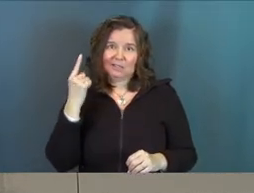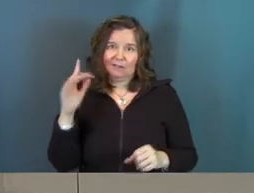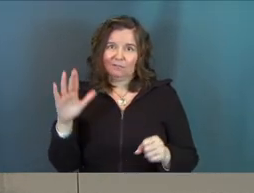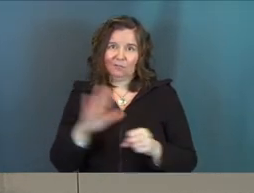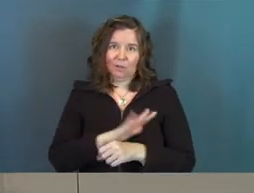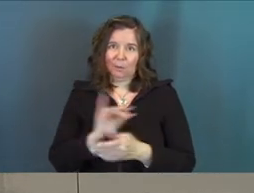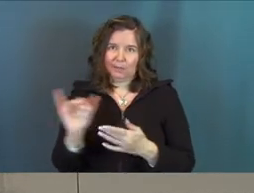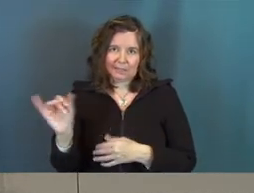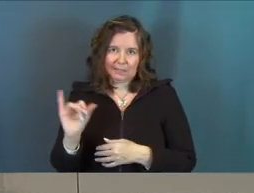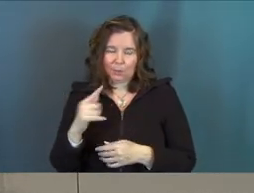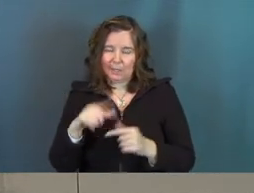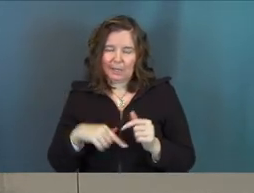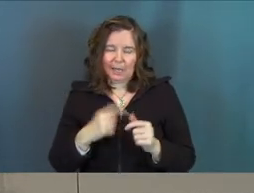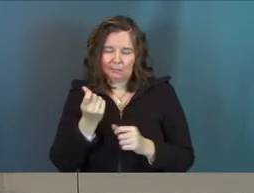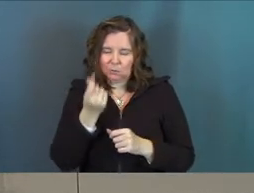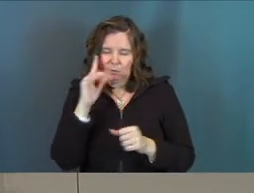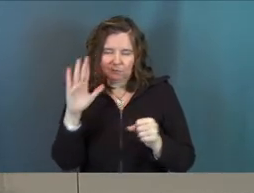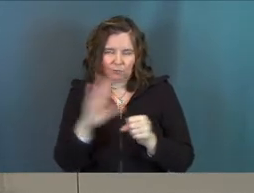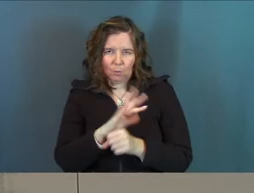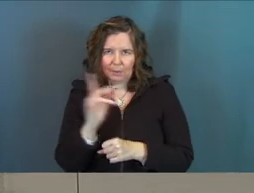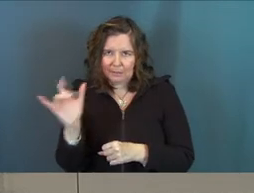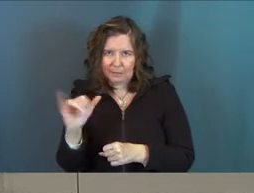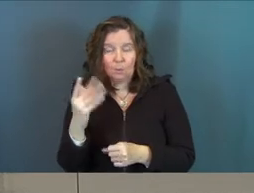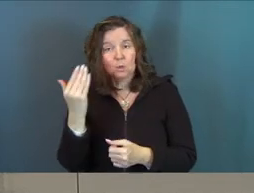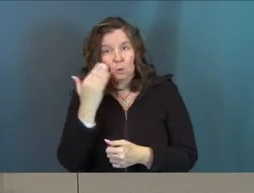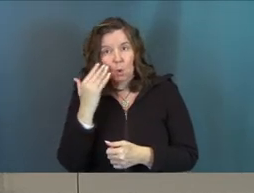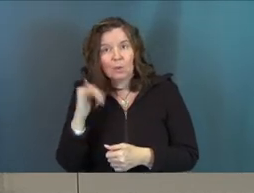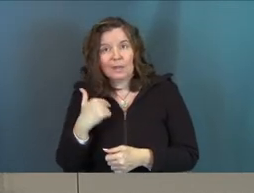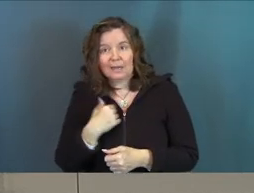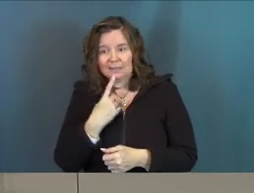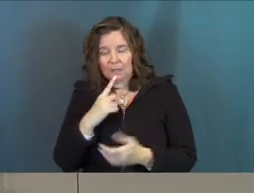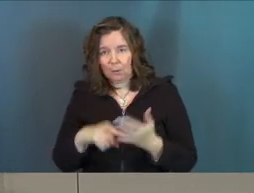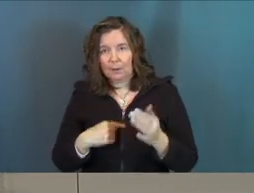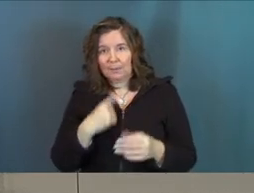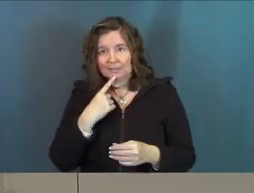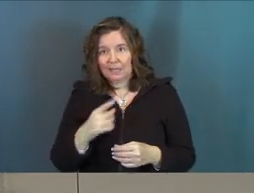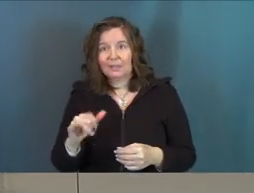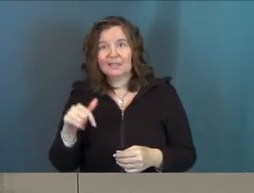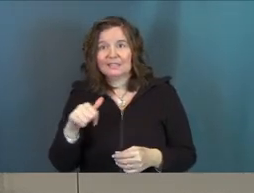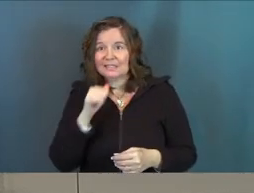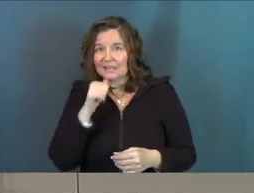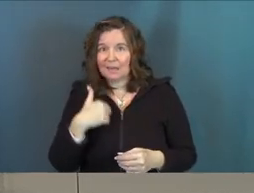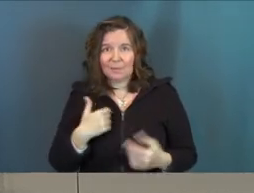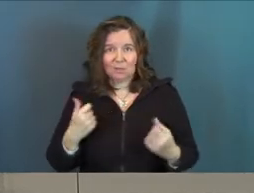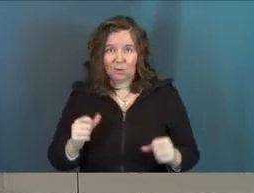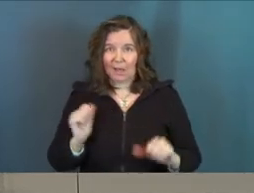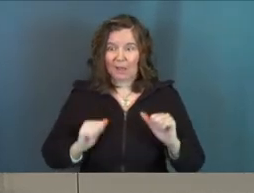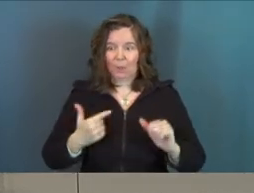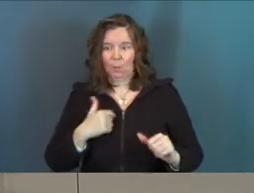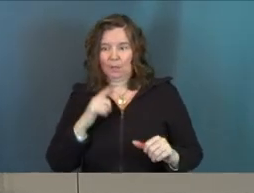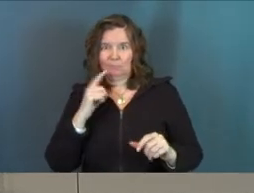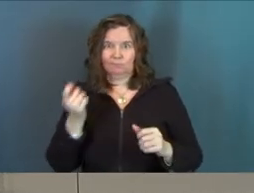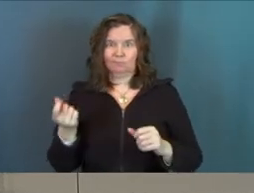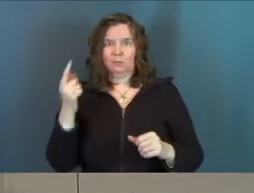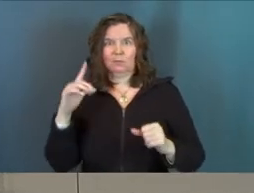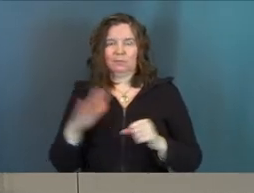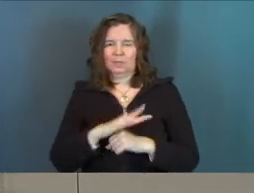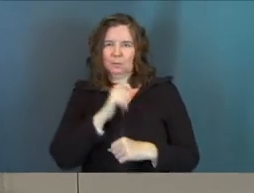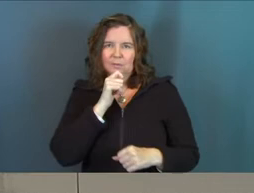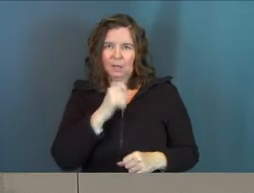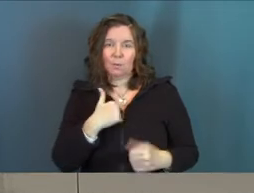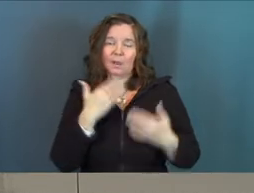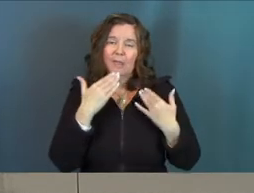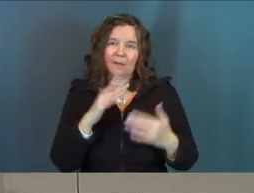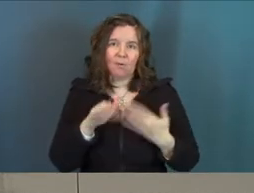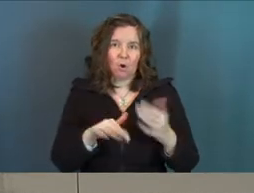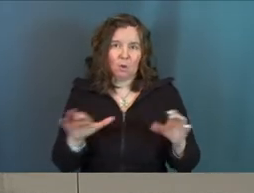all, and we can never attempt to know what that's like. So I just want you to know that as I say what I'm about to say. It's like, this is not me trying to act like we've been in your shoes, because we haven't. And again, we